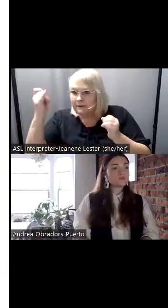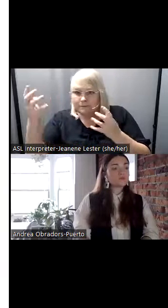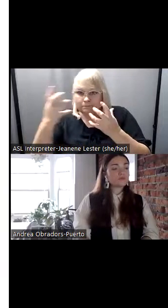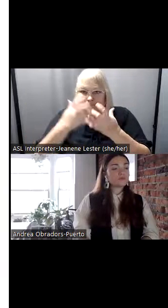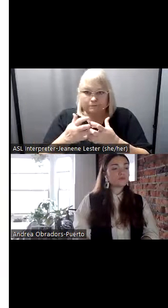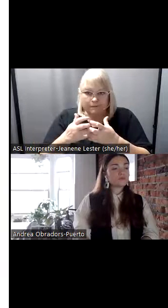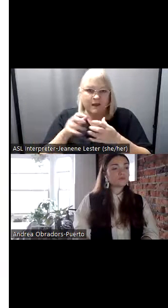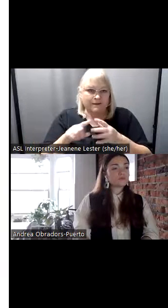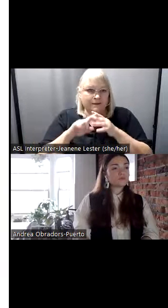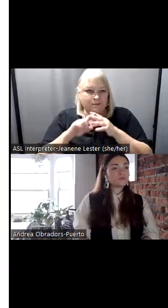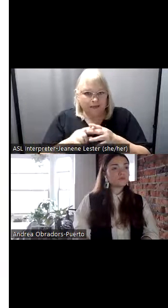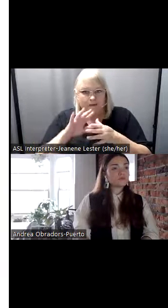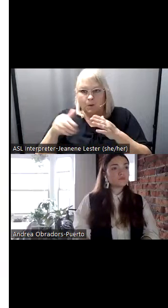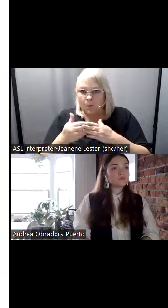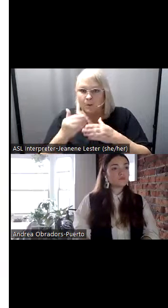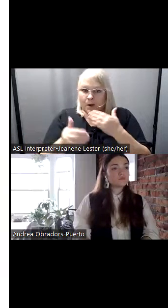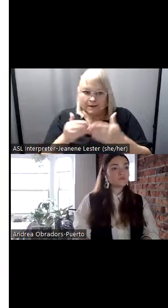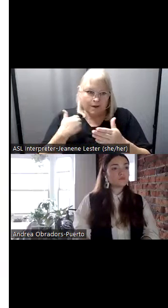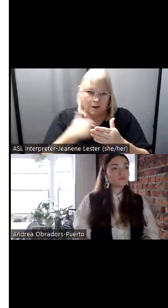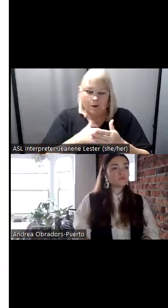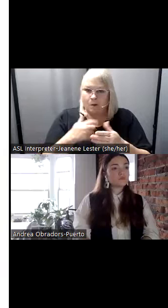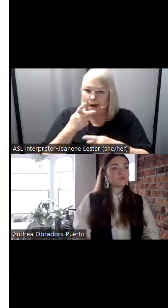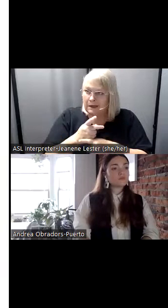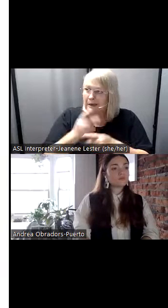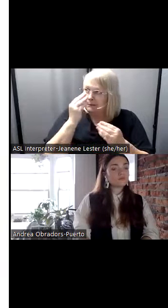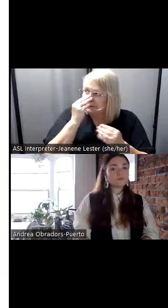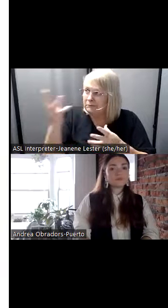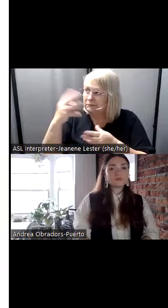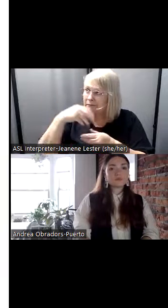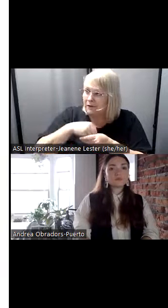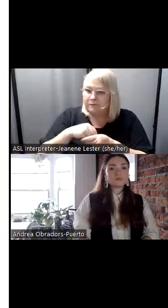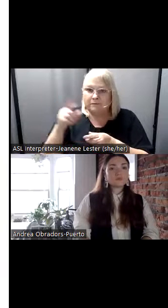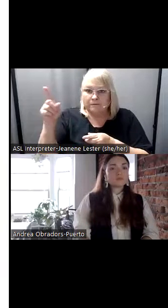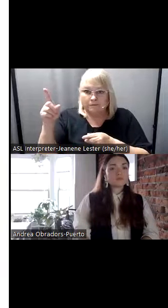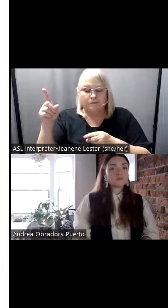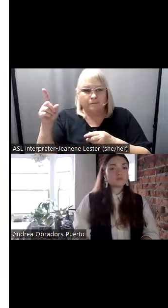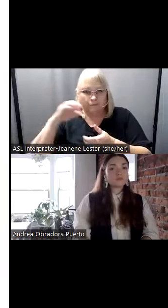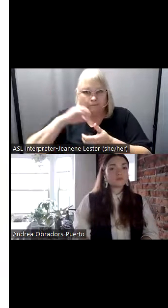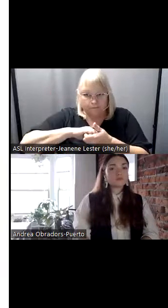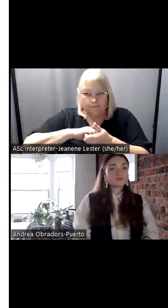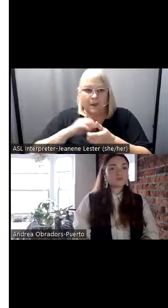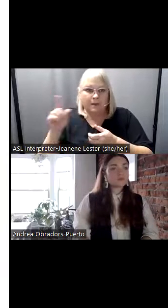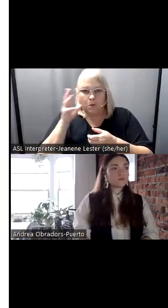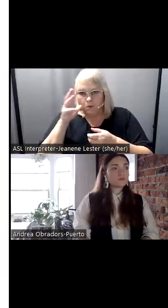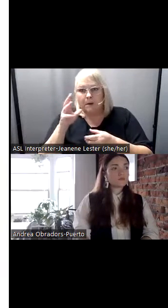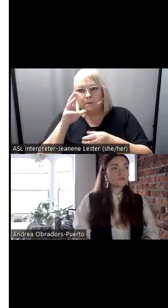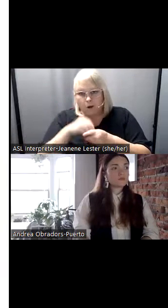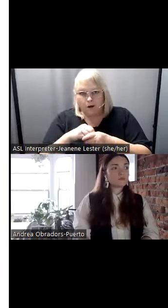We want to keep them involved. So they're going to be part of all the decisions that we're going to be taking. They're